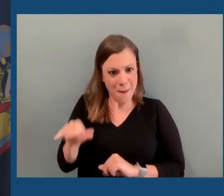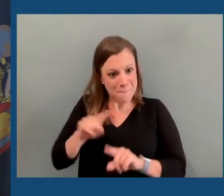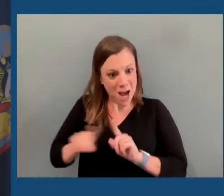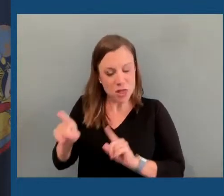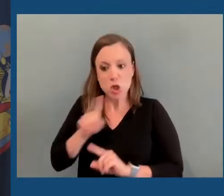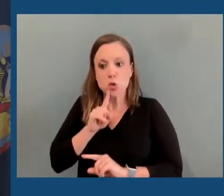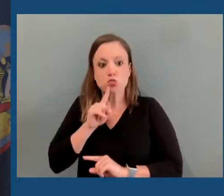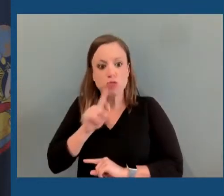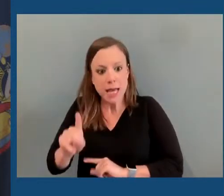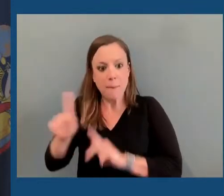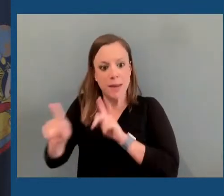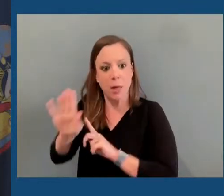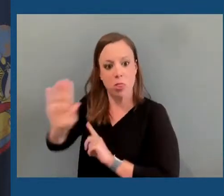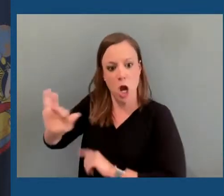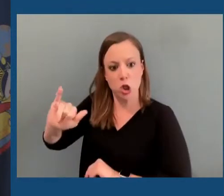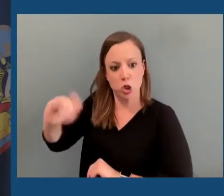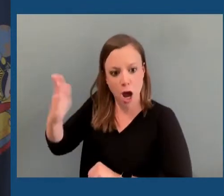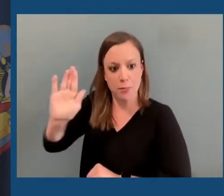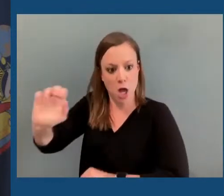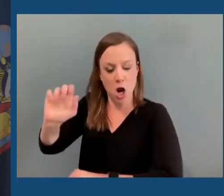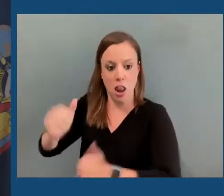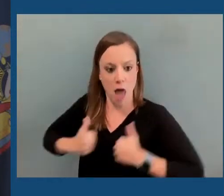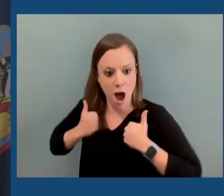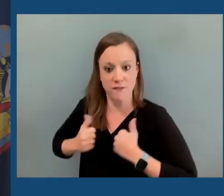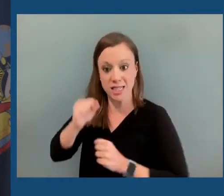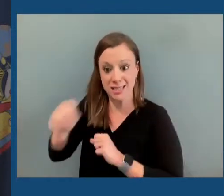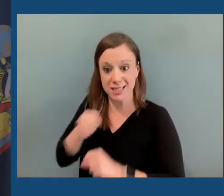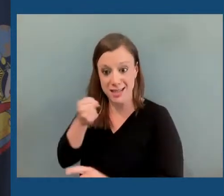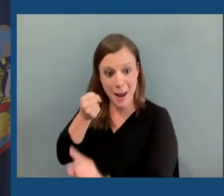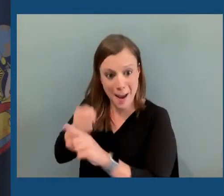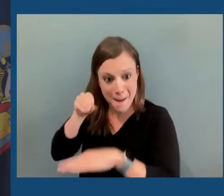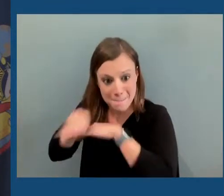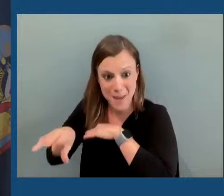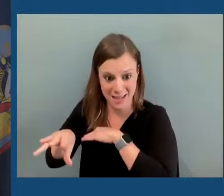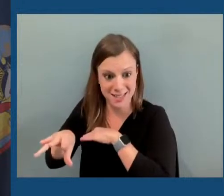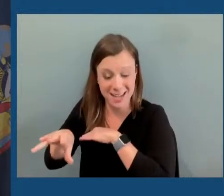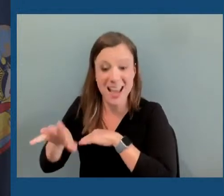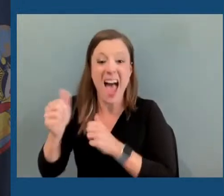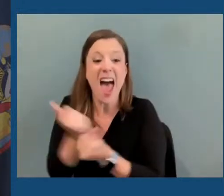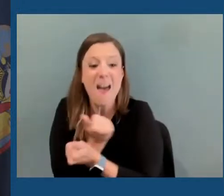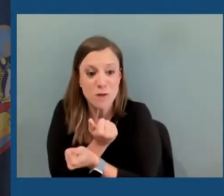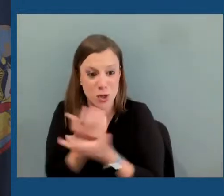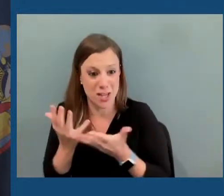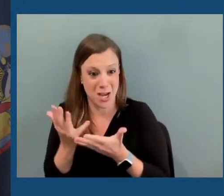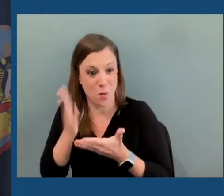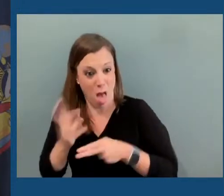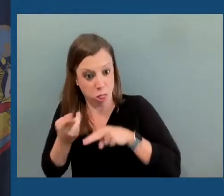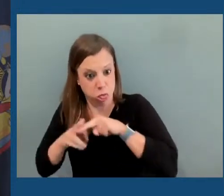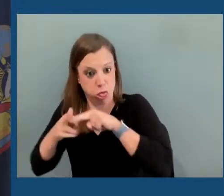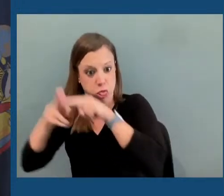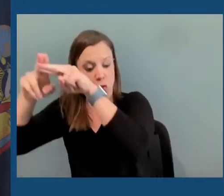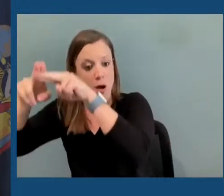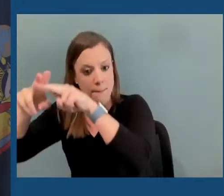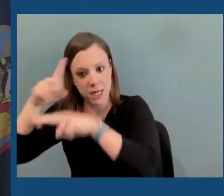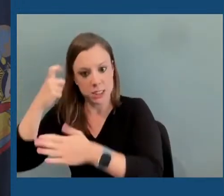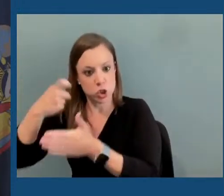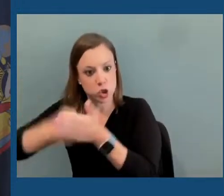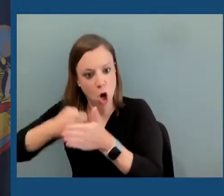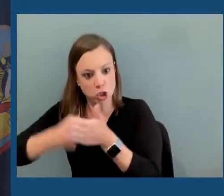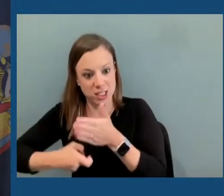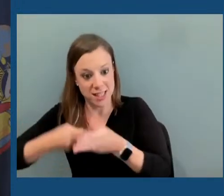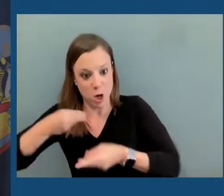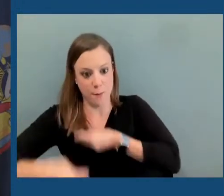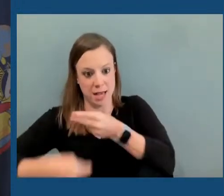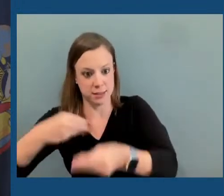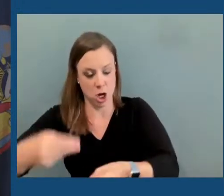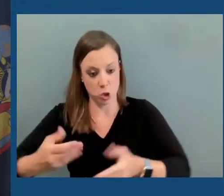being affected, including everything from the cost of a piece of pizza is going to go up because there'll be charges imposed that will be passed on to consumers.